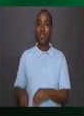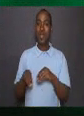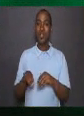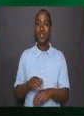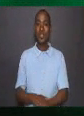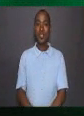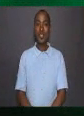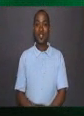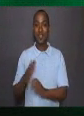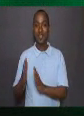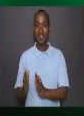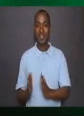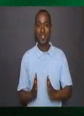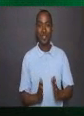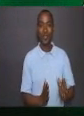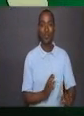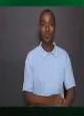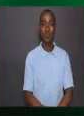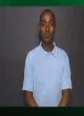Students, let's get ready.